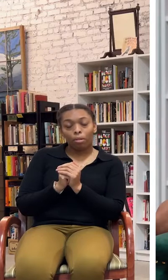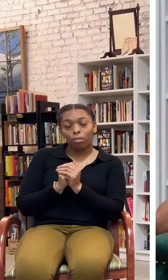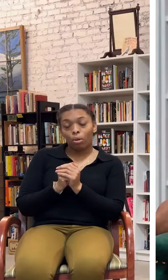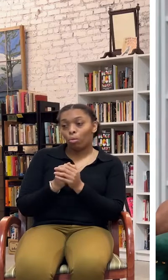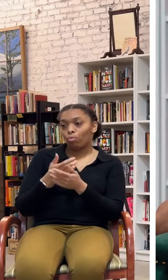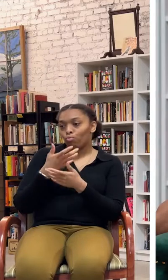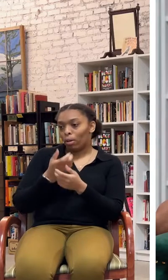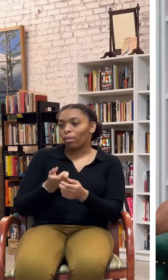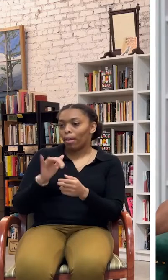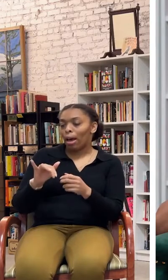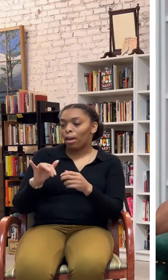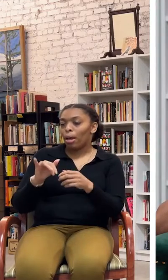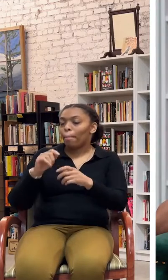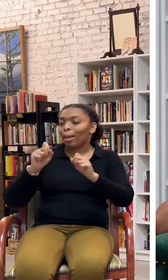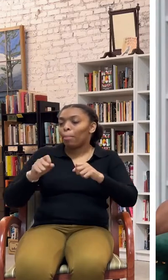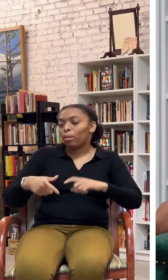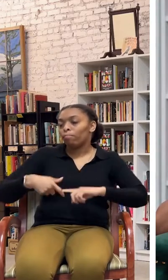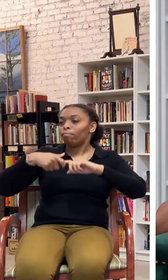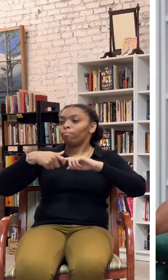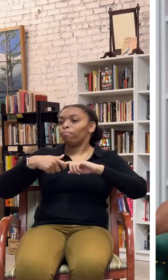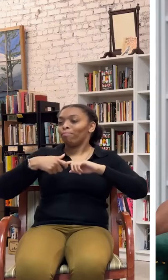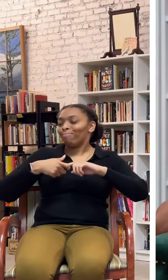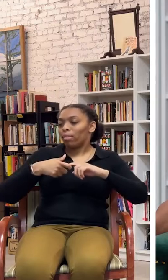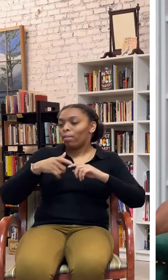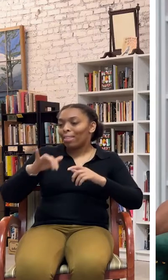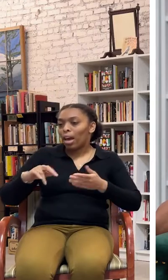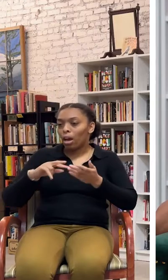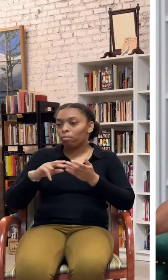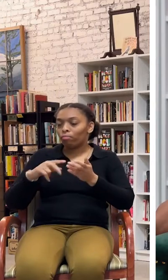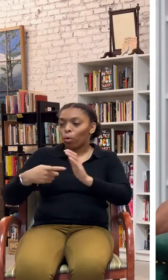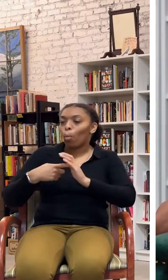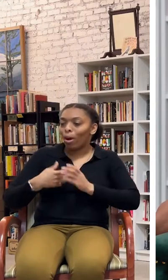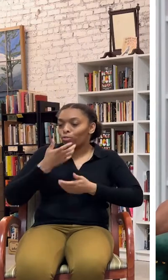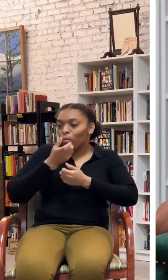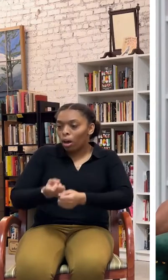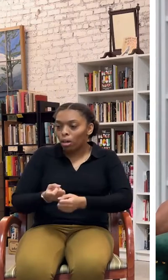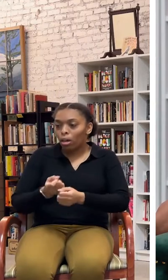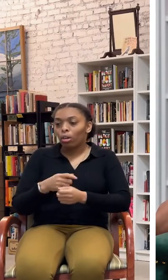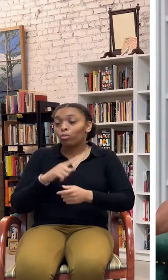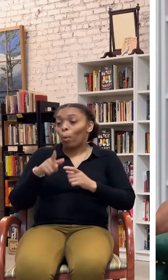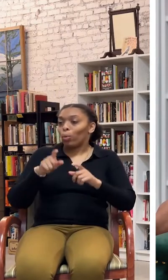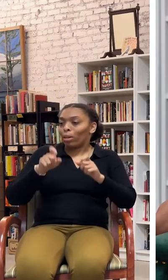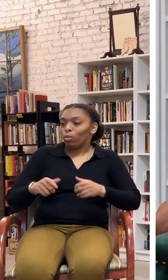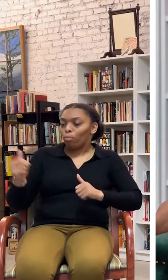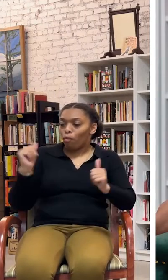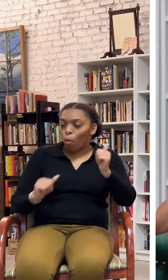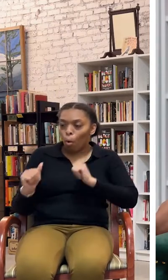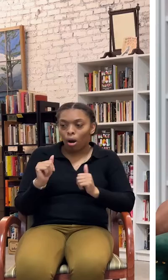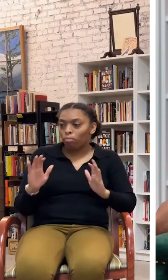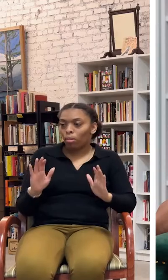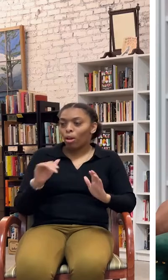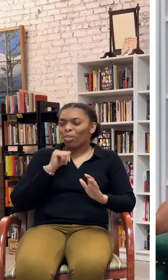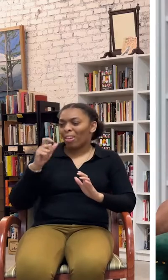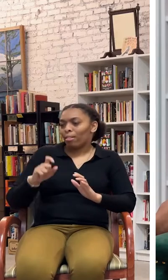right? That requires trust. There's rehearsals, you're practicing together, then you build a certain trust that when the moment is to perform, there's enough, you don't have to